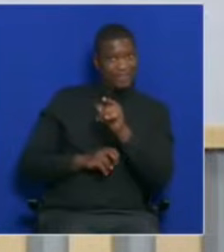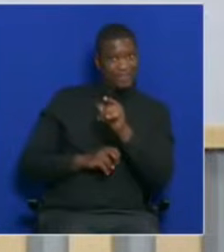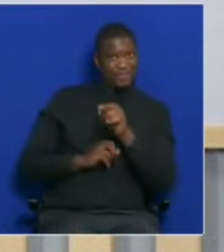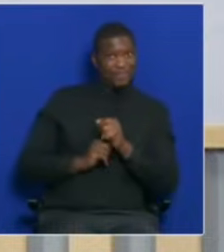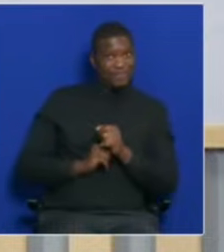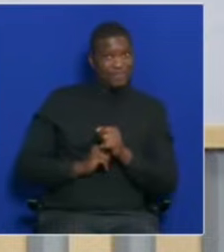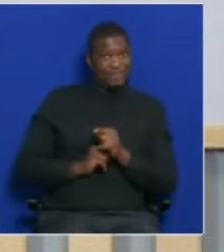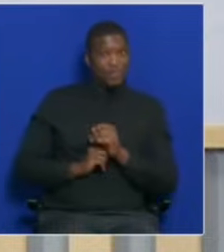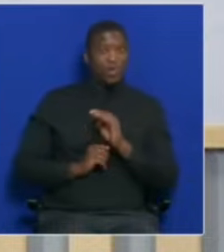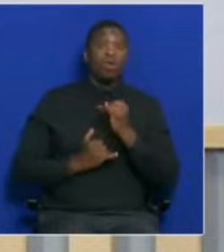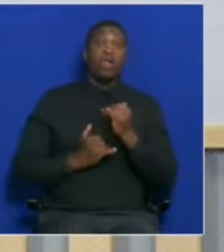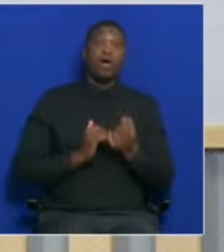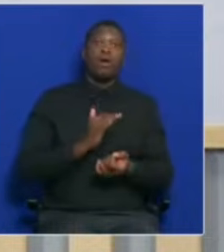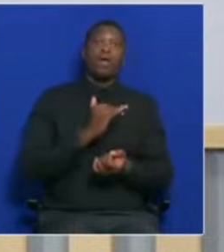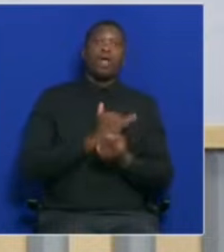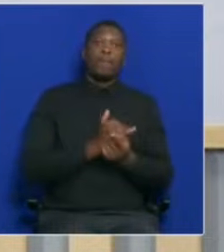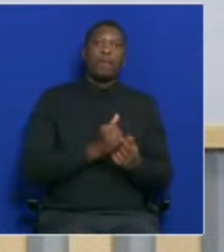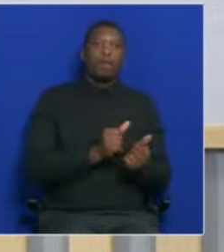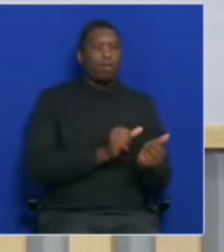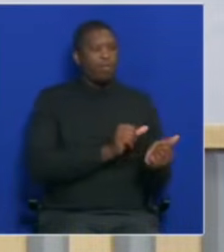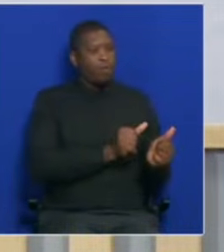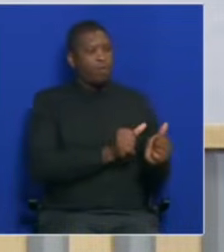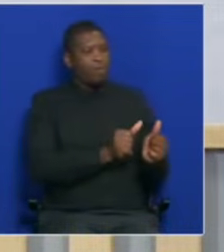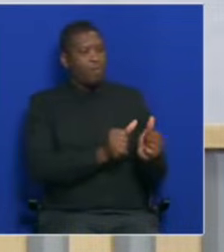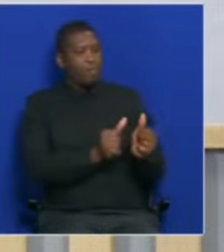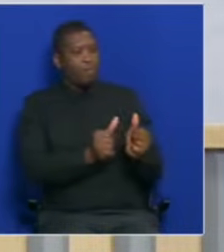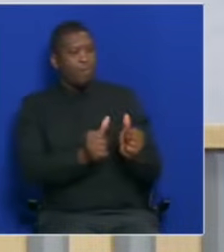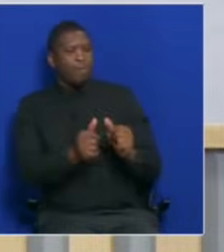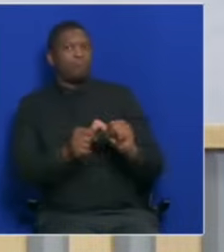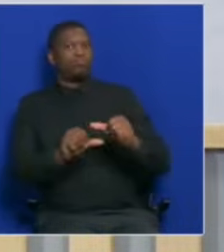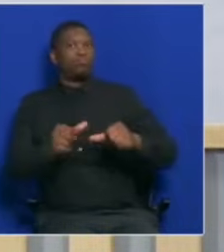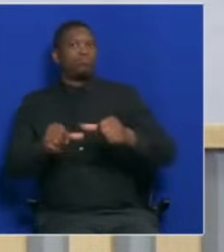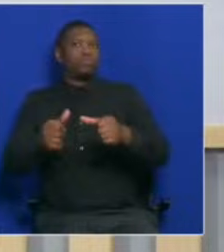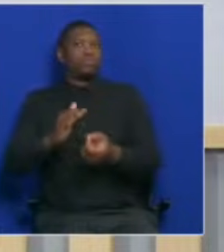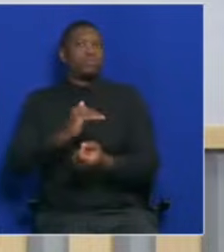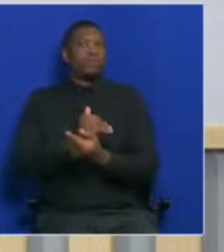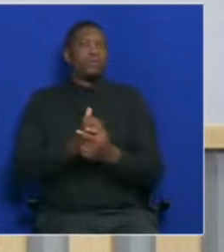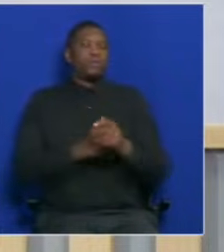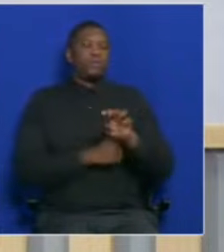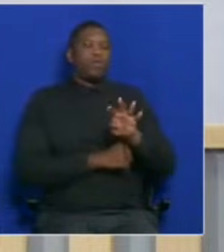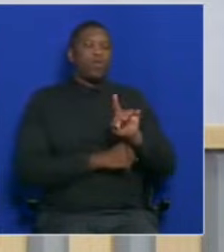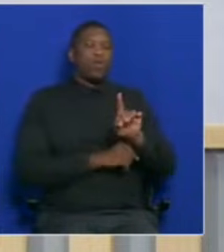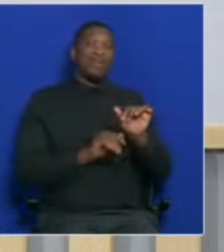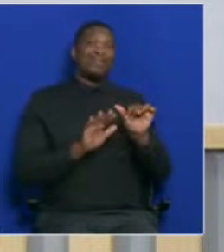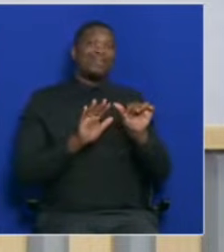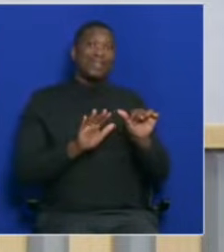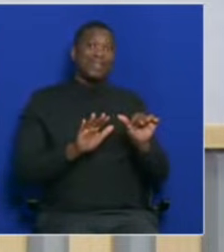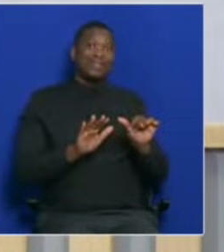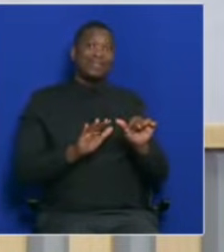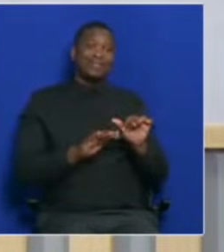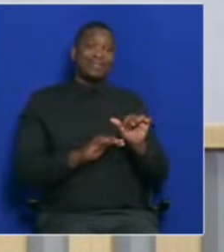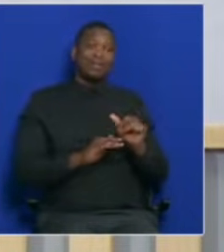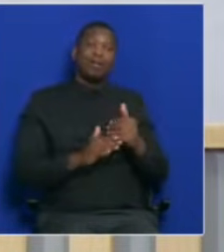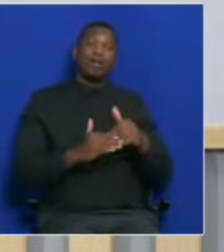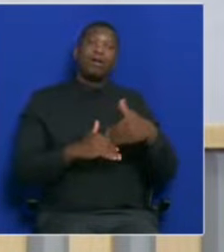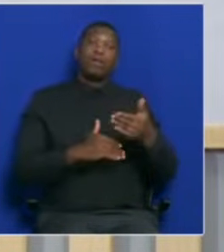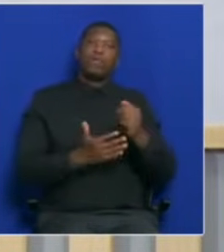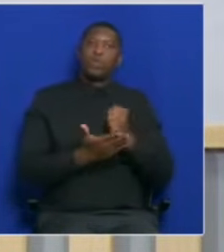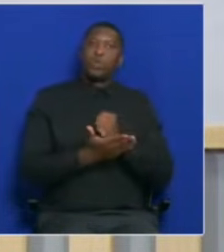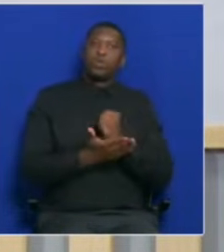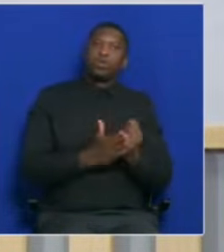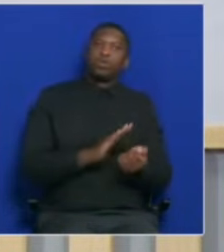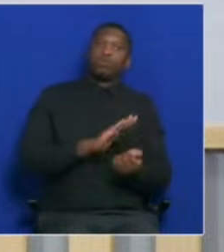of that is that the 41-6 in relation to one of your colleagues was then authorized, which you say is